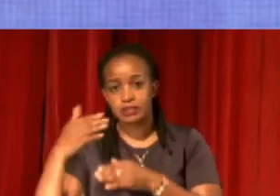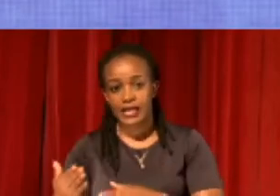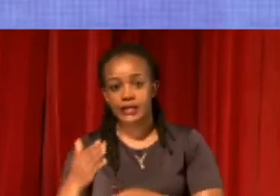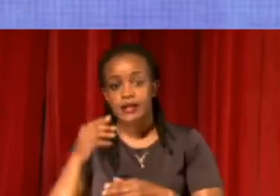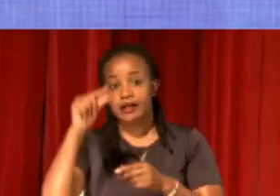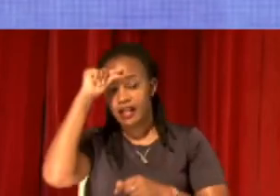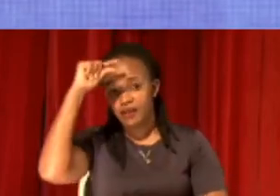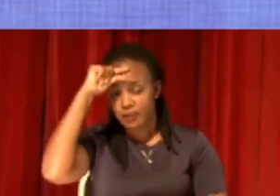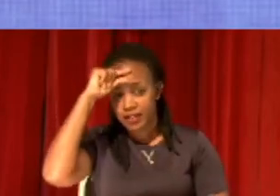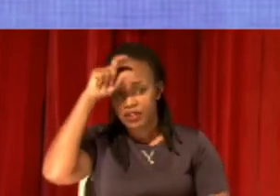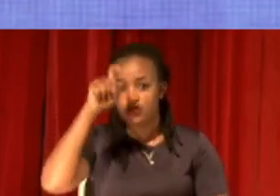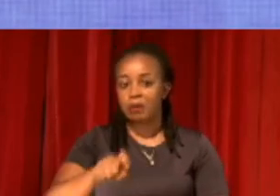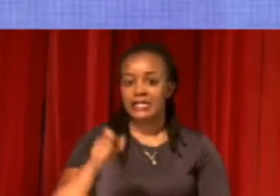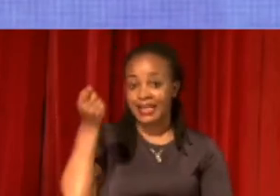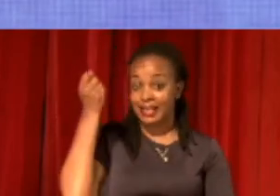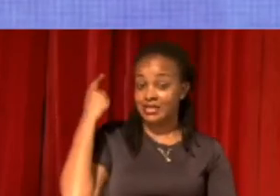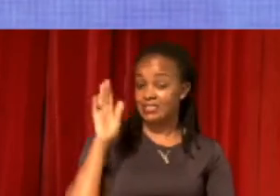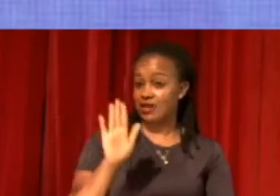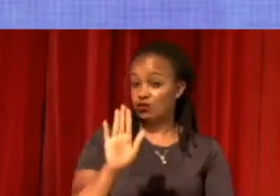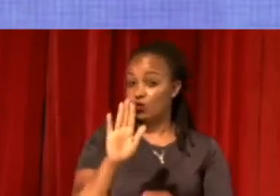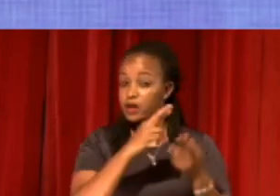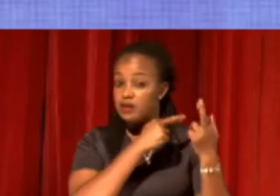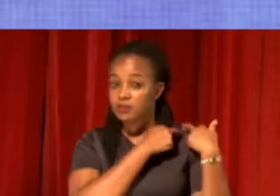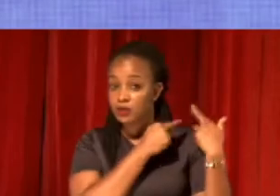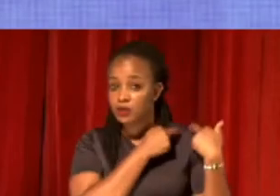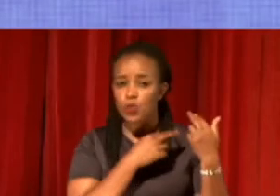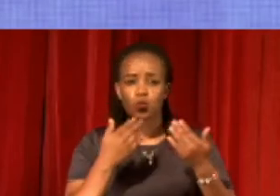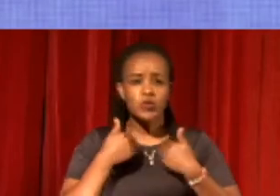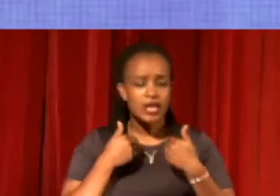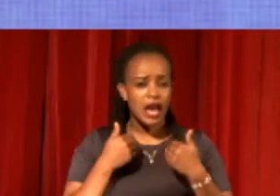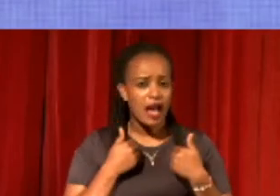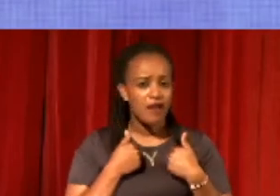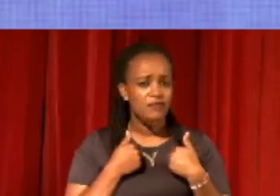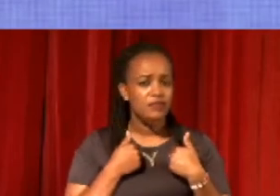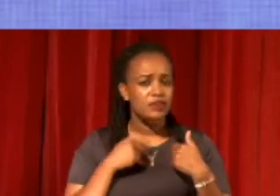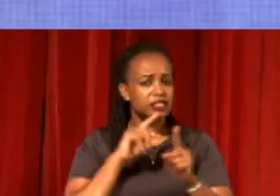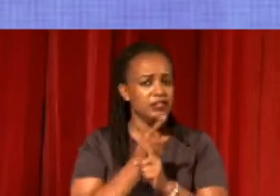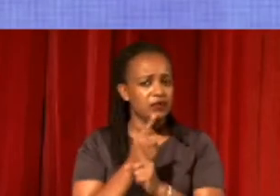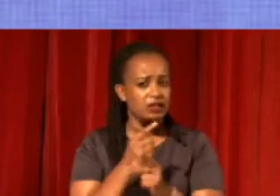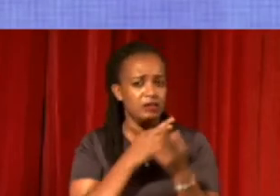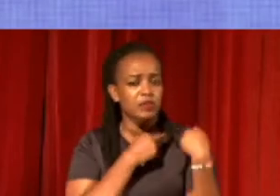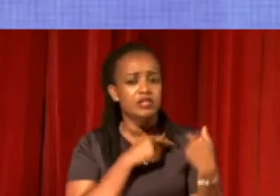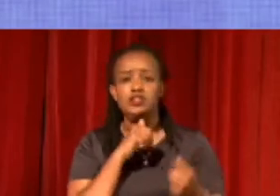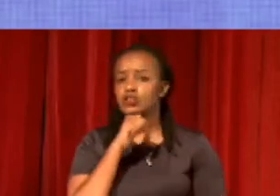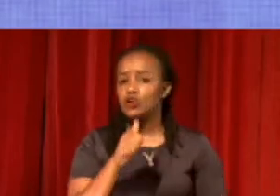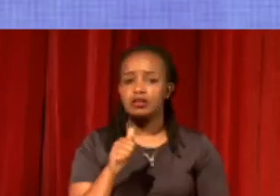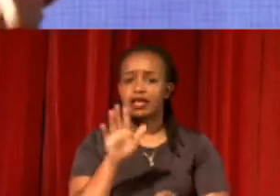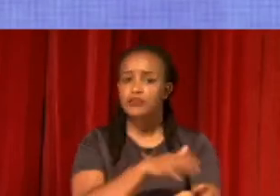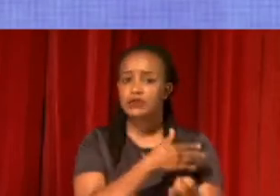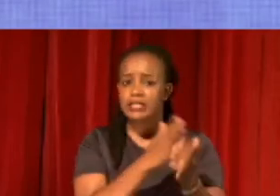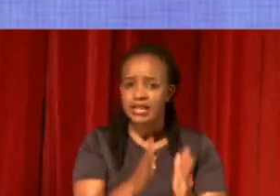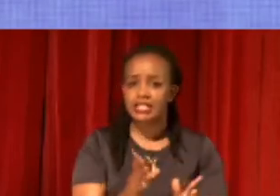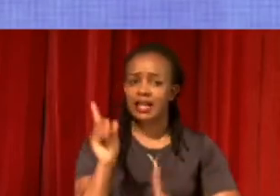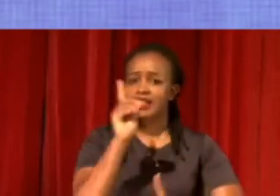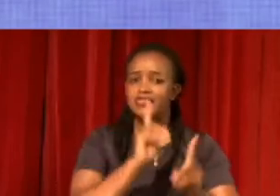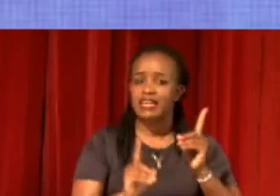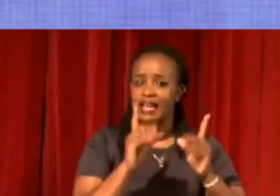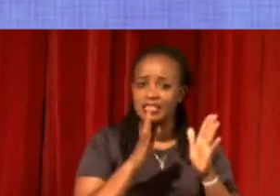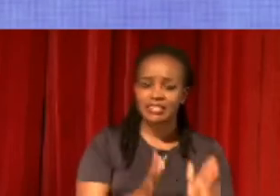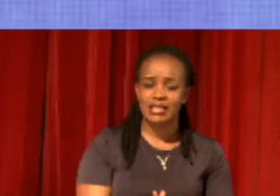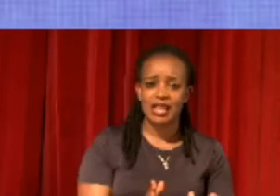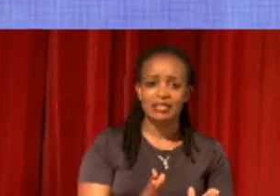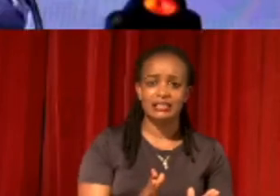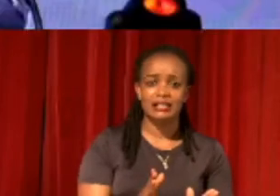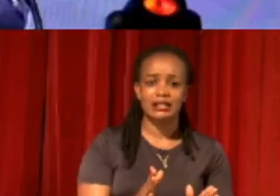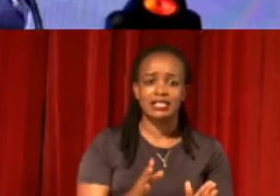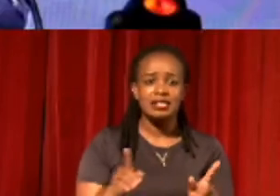have a whole cycle of creatives. It's not only the artist, it's not the dancers, the vixens, like Amani here.